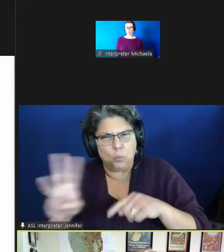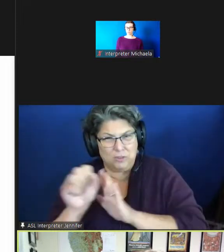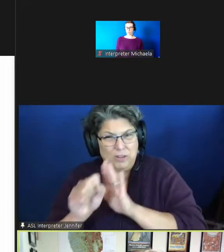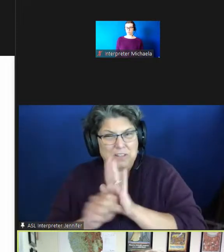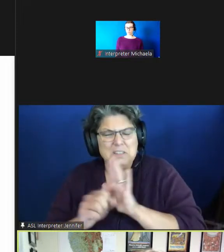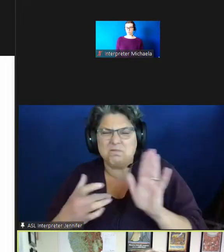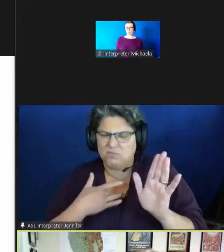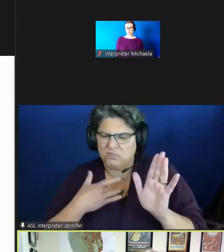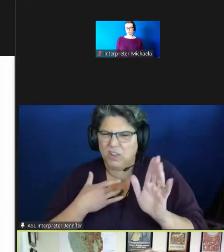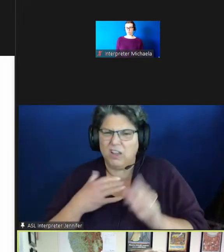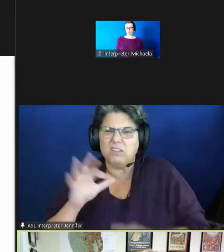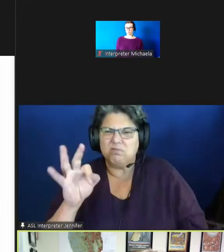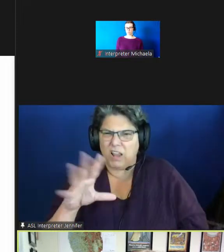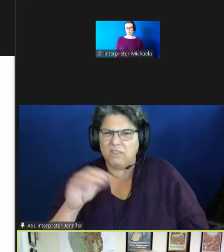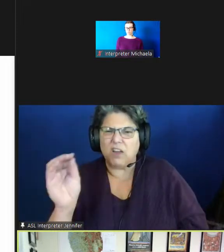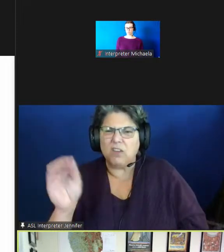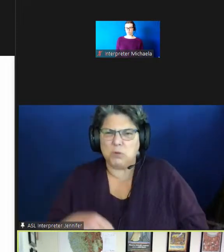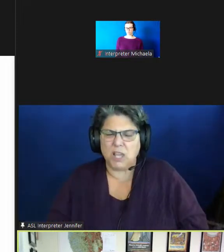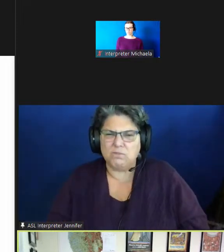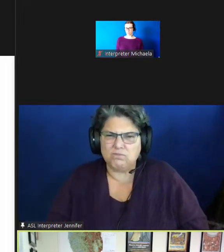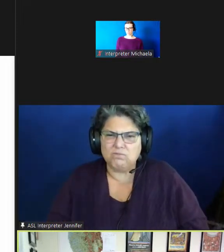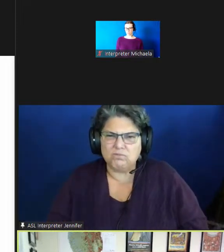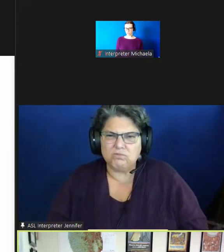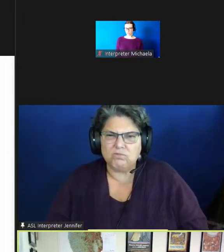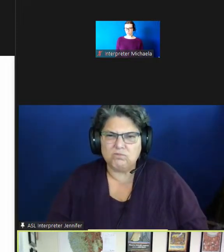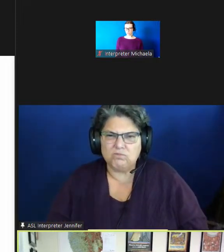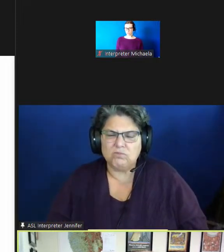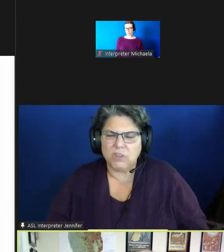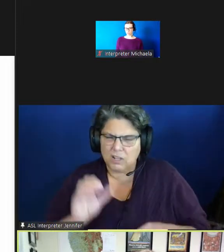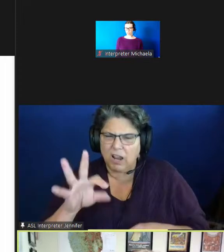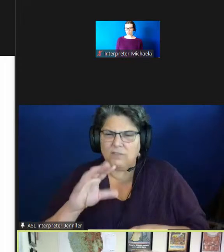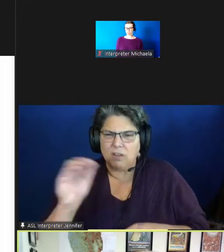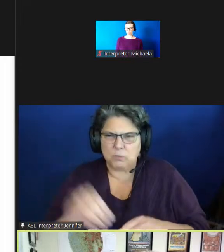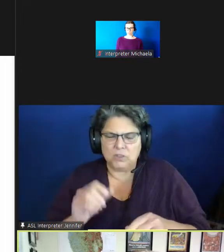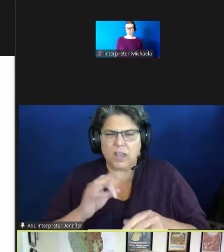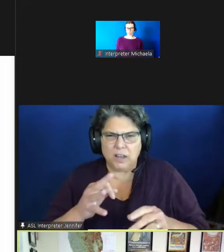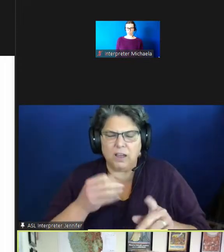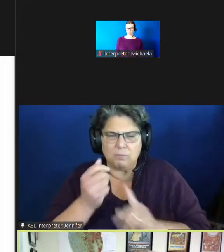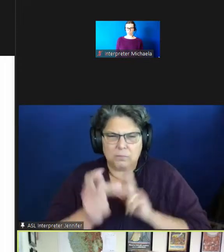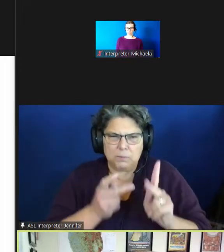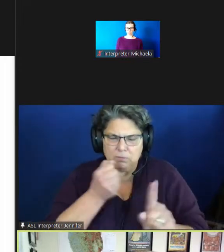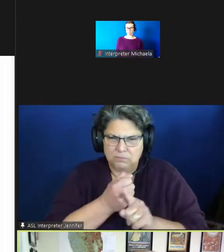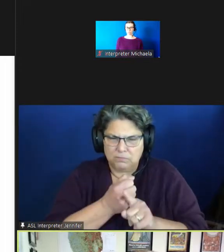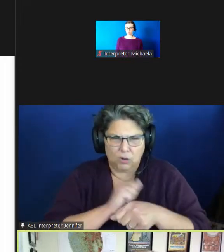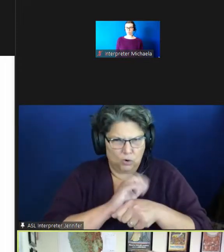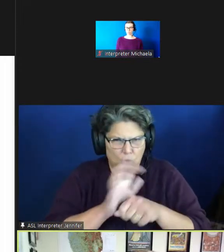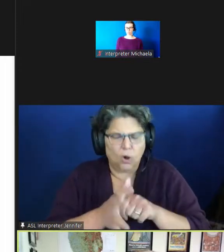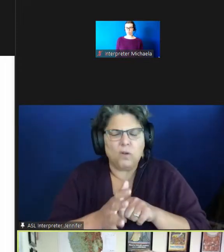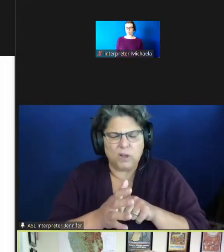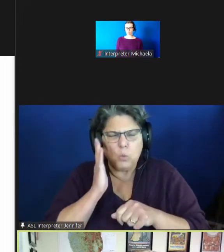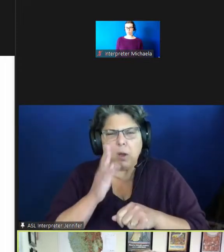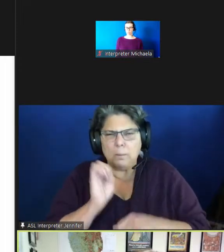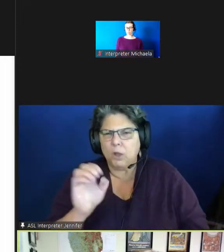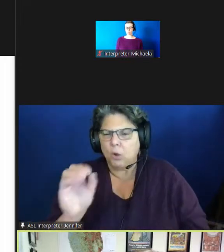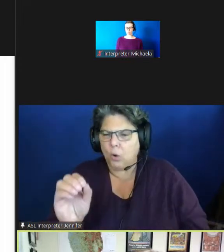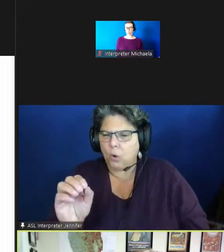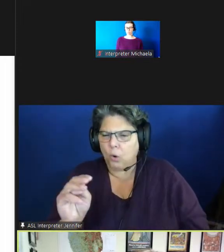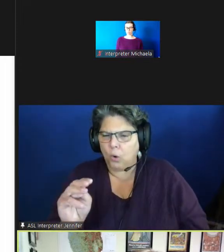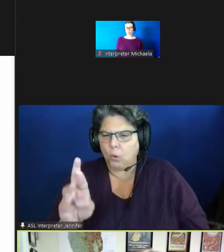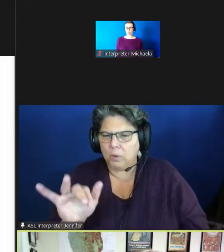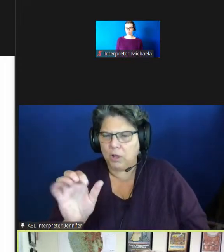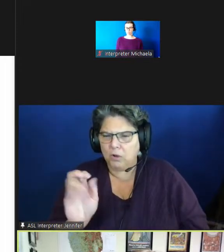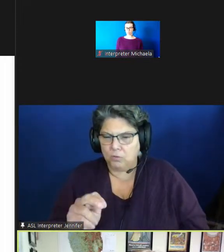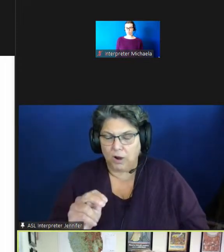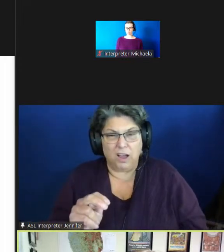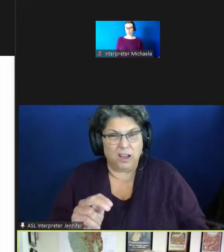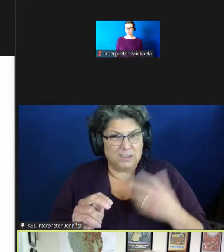95% soon. This is important because as we get over 80%, it's very questionable about using some